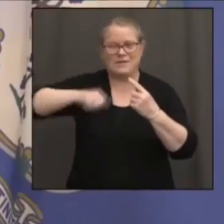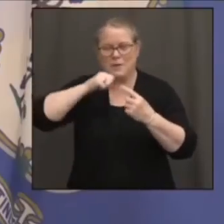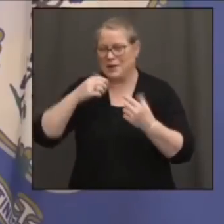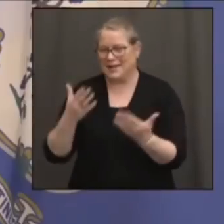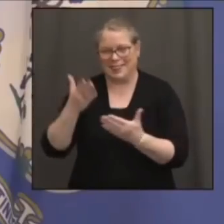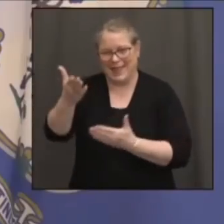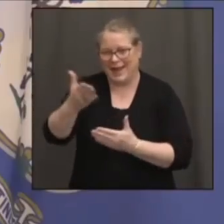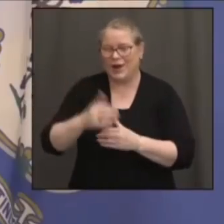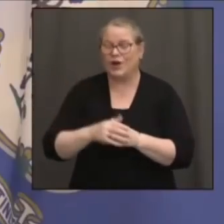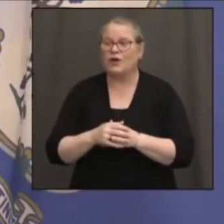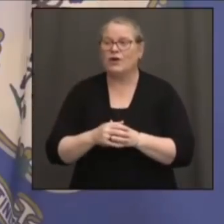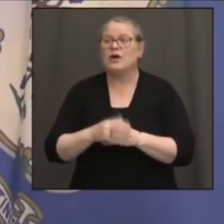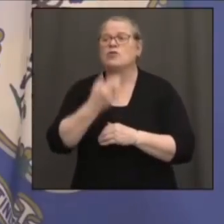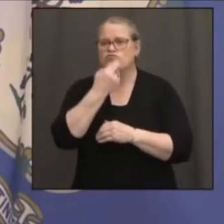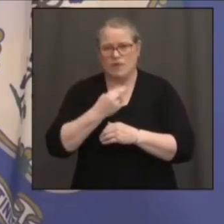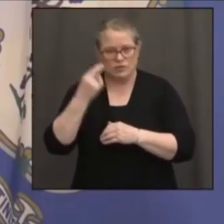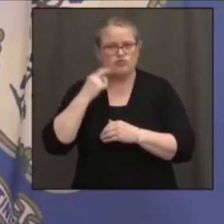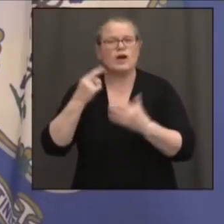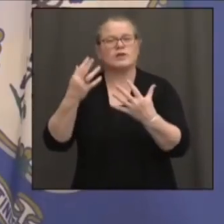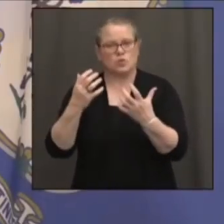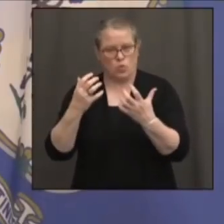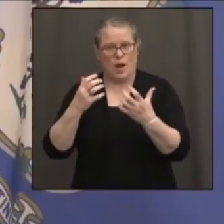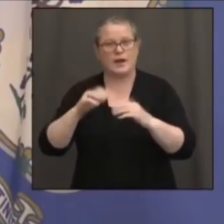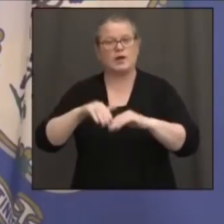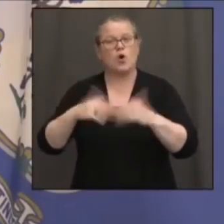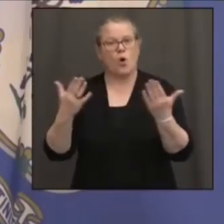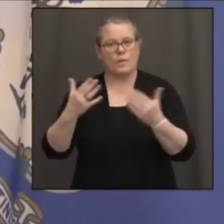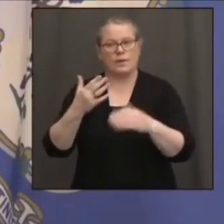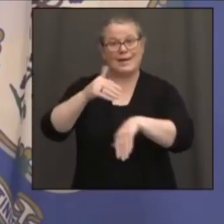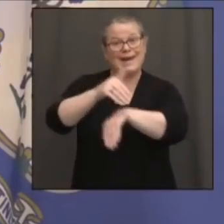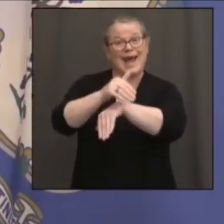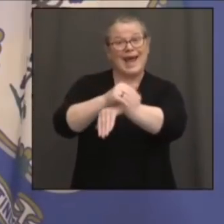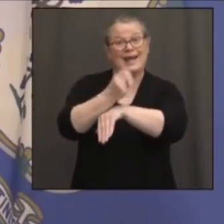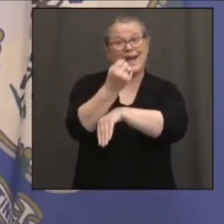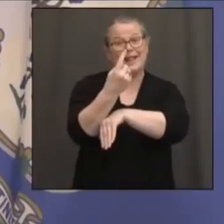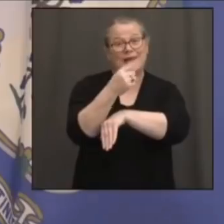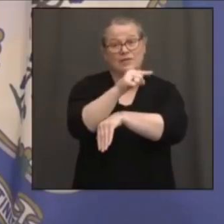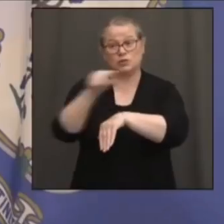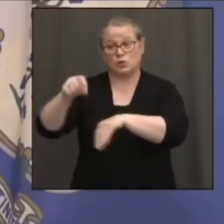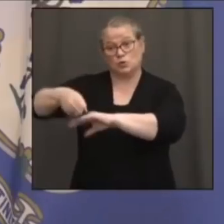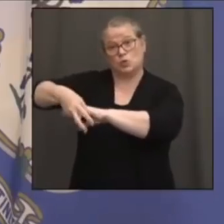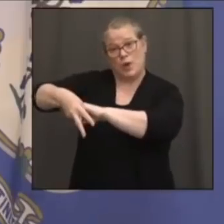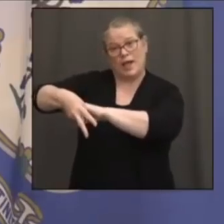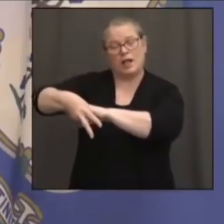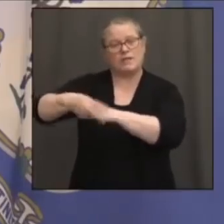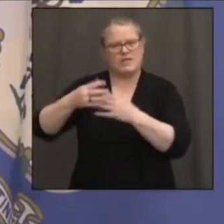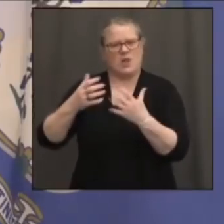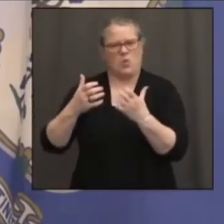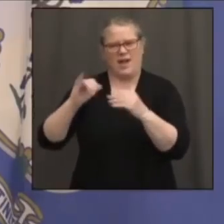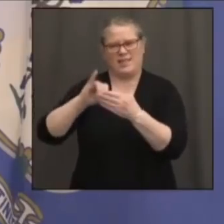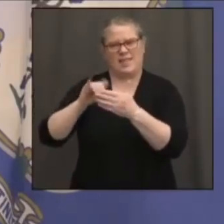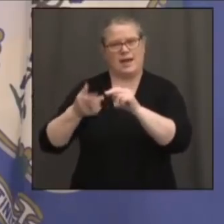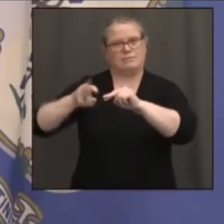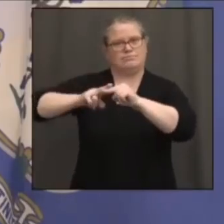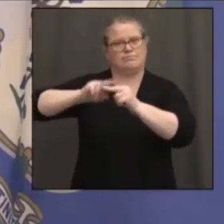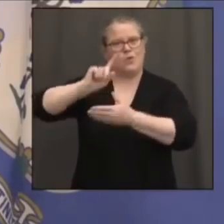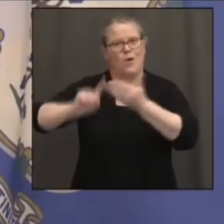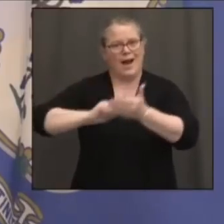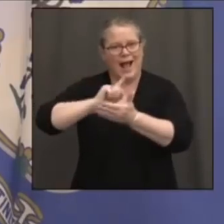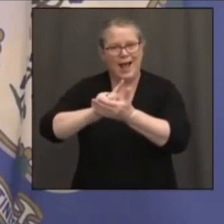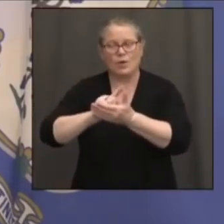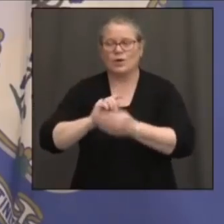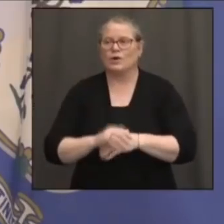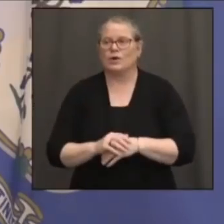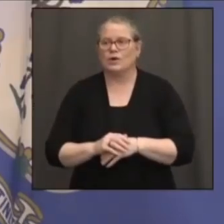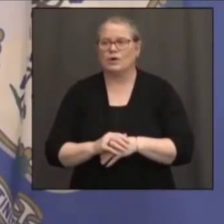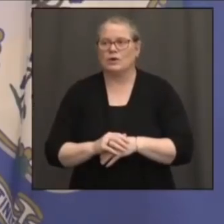They said we're going to be very strict about patrolling what's going on there. So tend to think that there was a fair amount of demand out there and